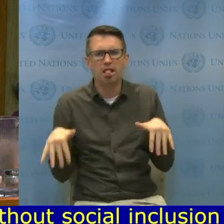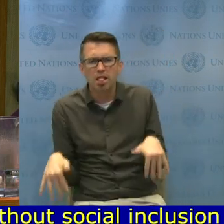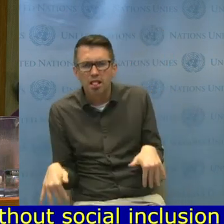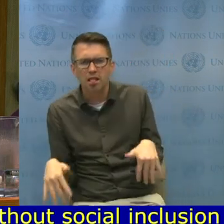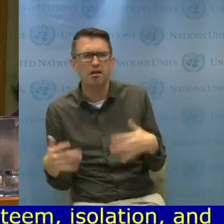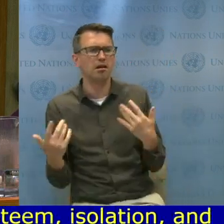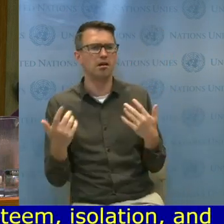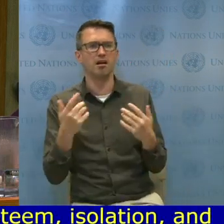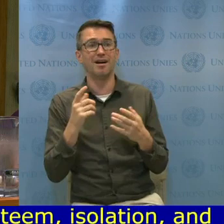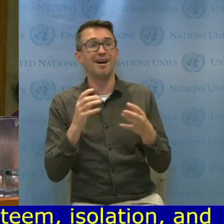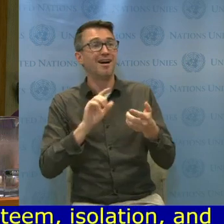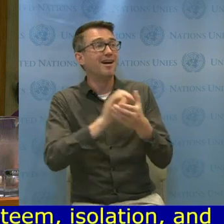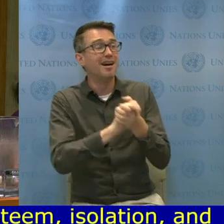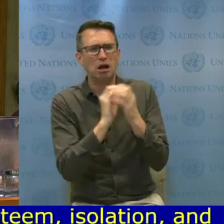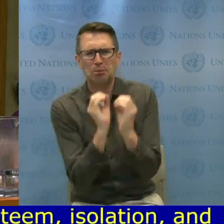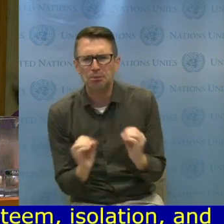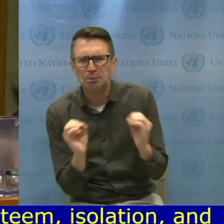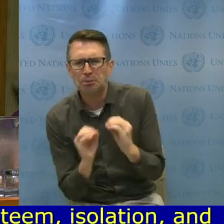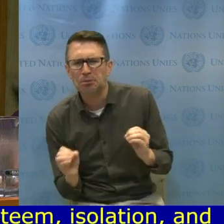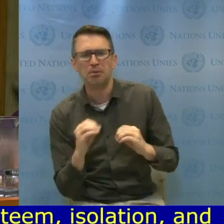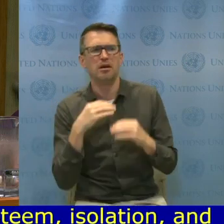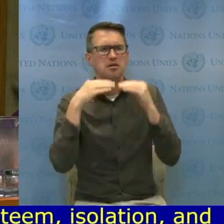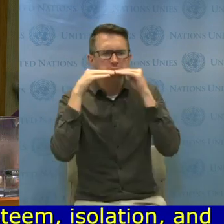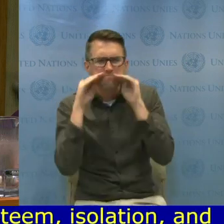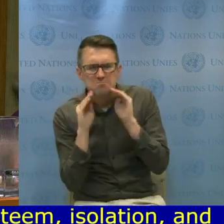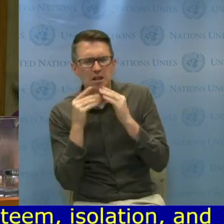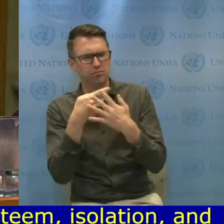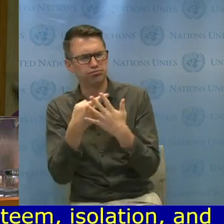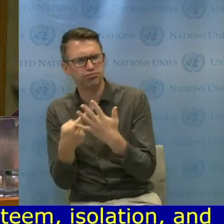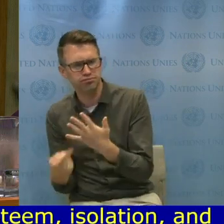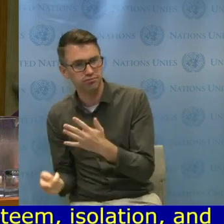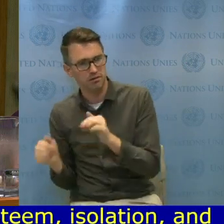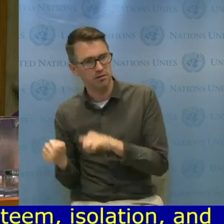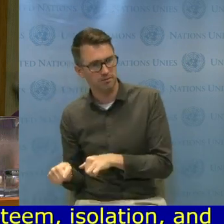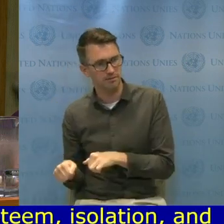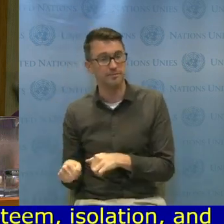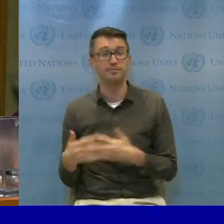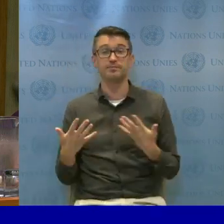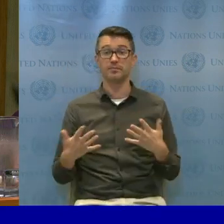being isolated and lonely is very unhealthy.